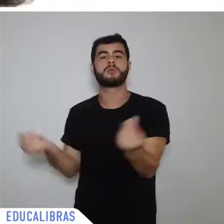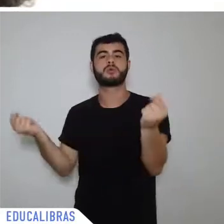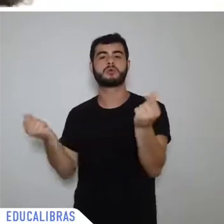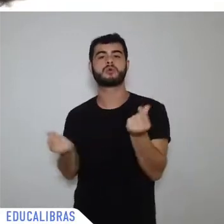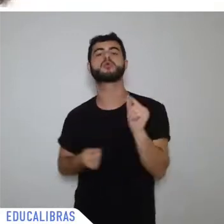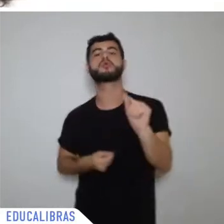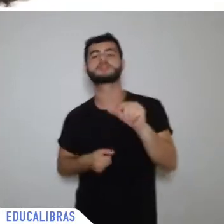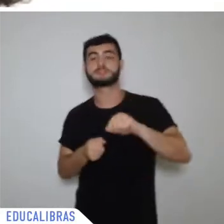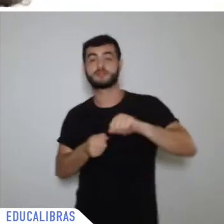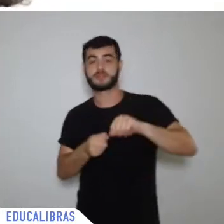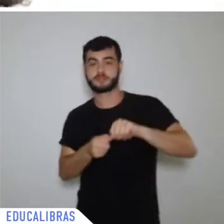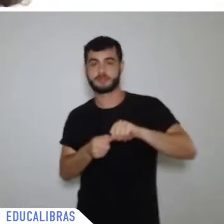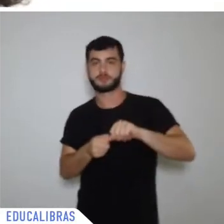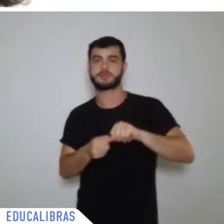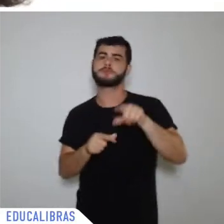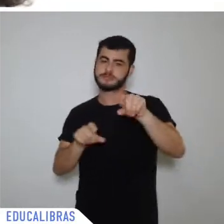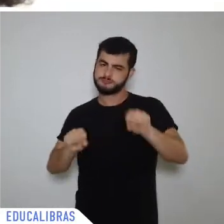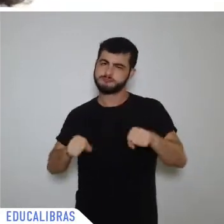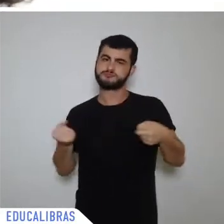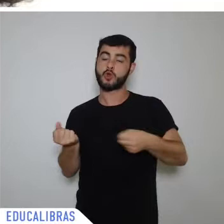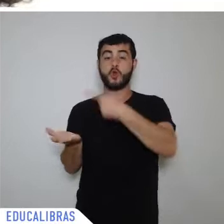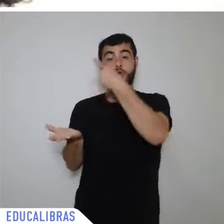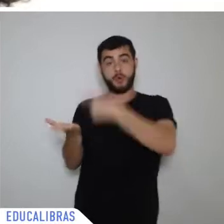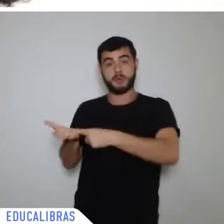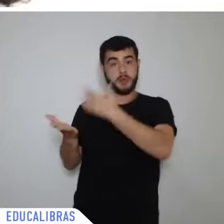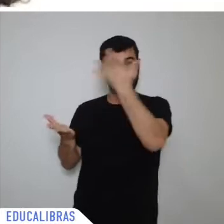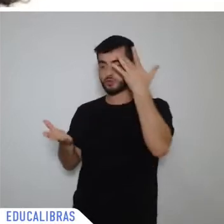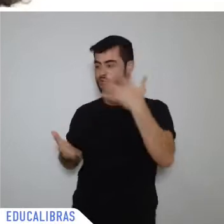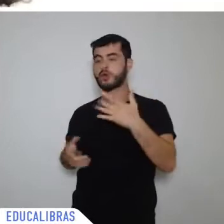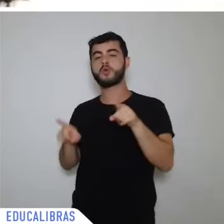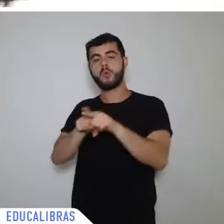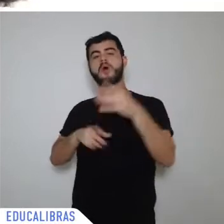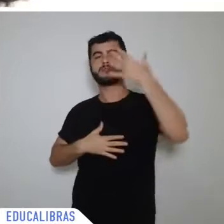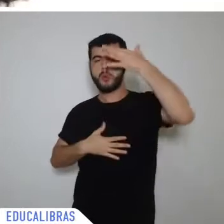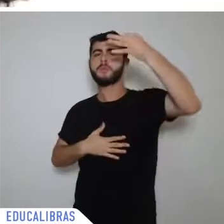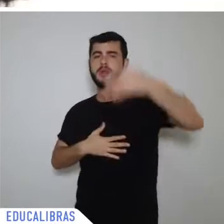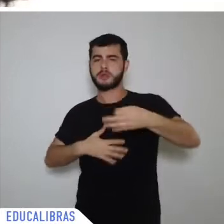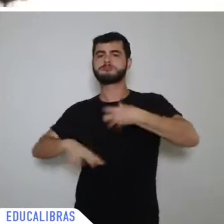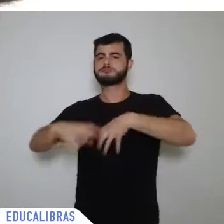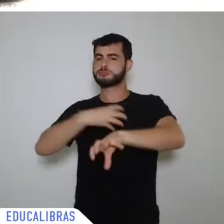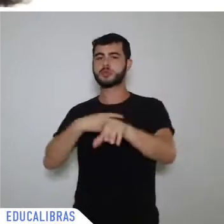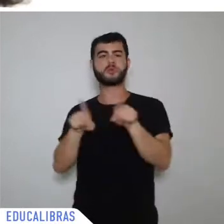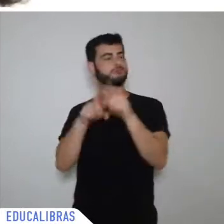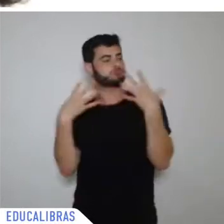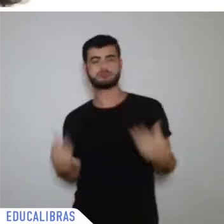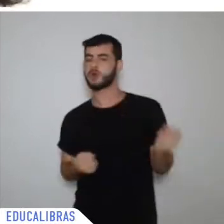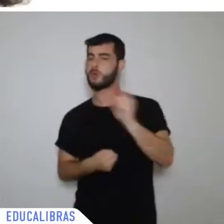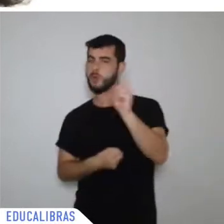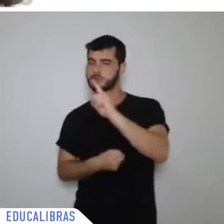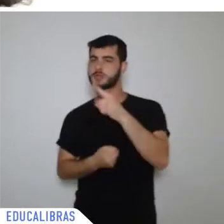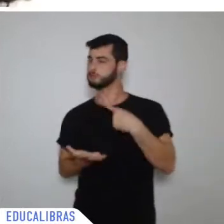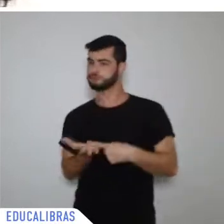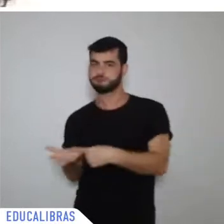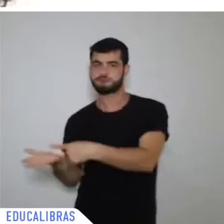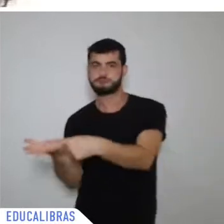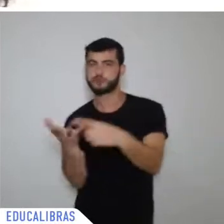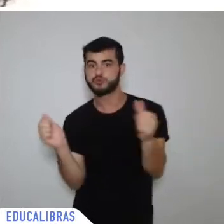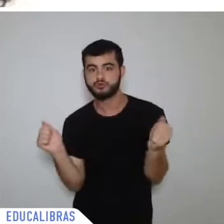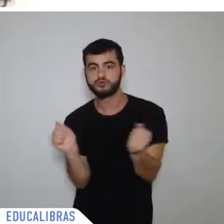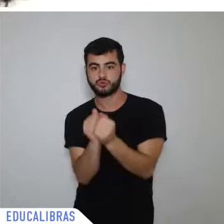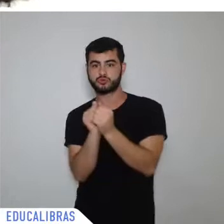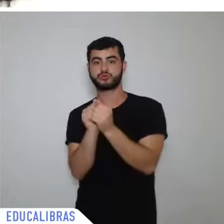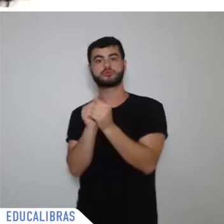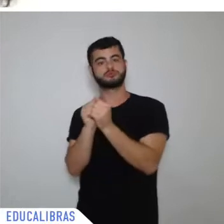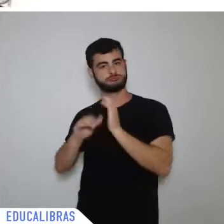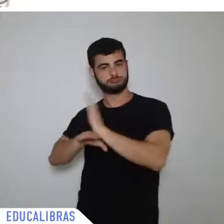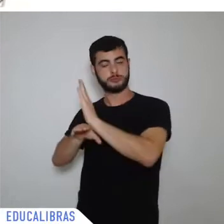you effectively doing? So that means creating an alliance with people who are already there,